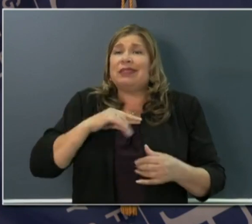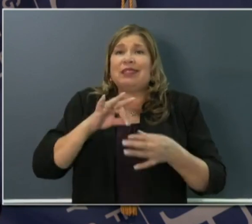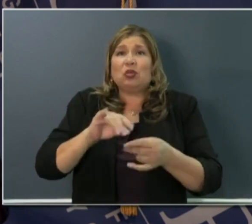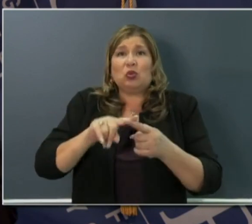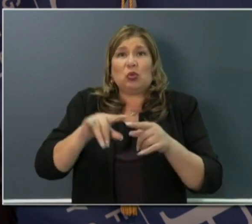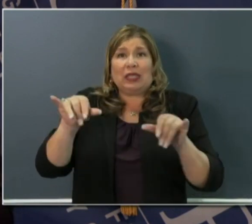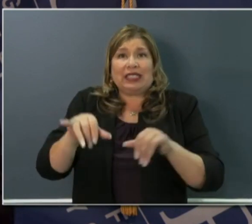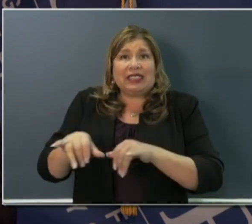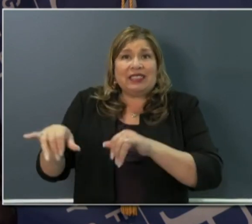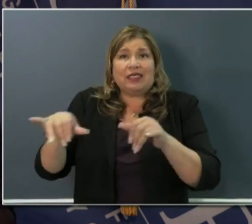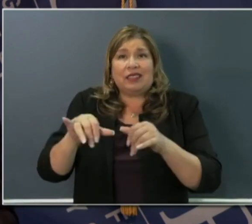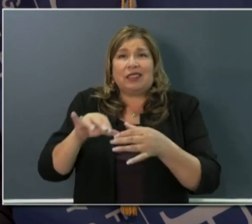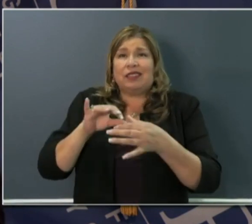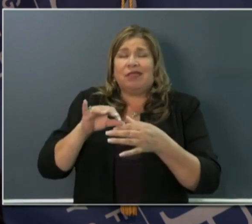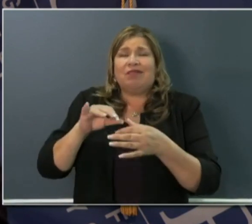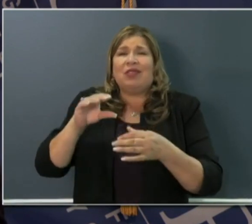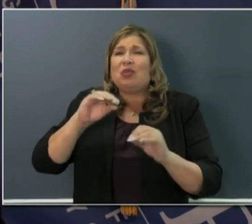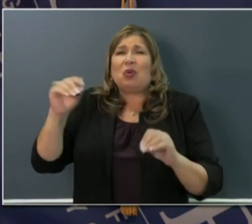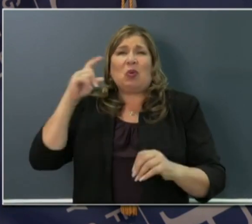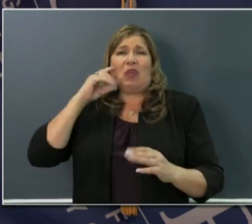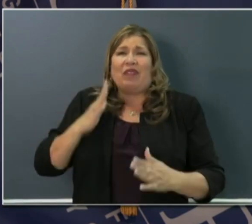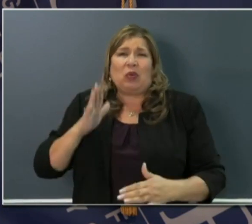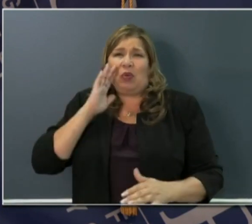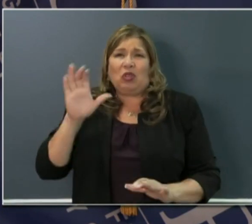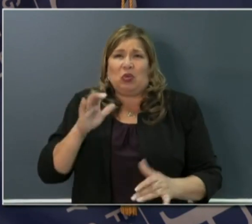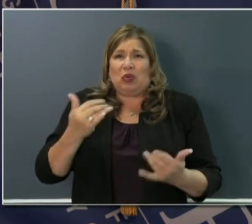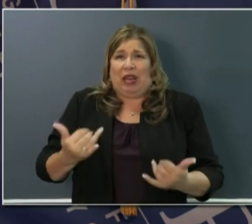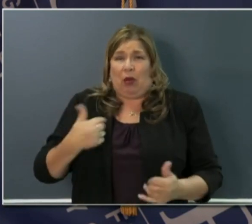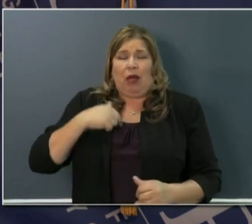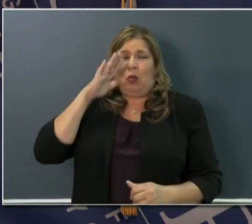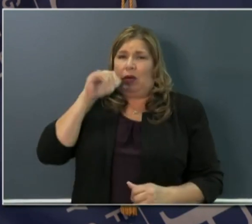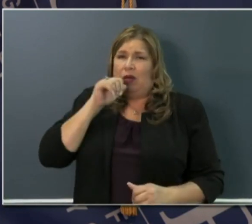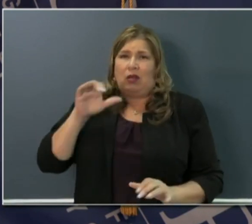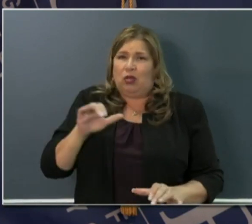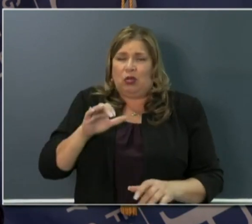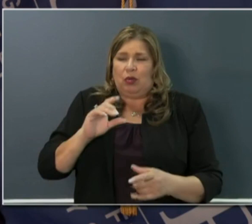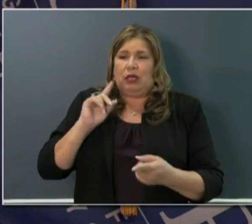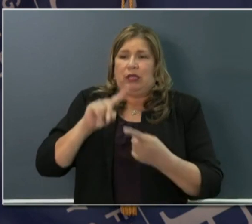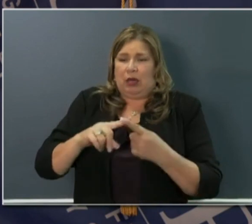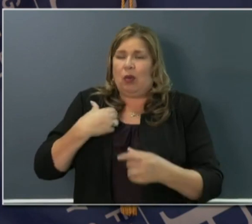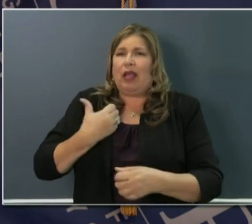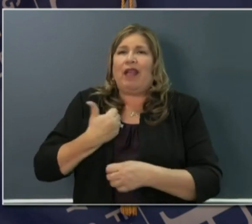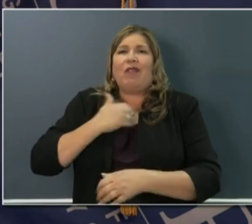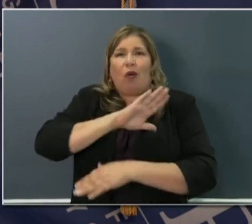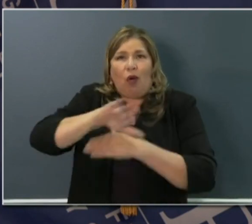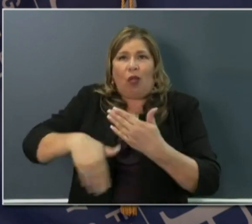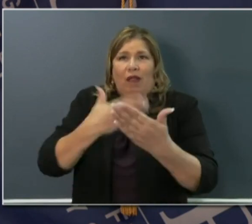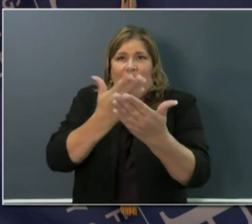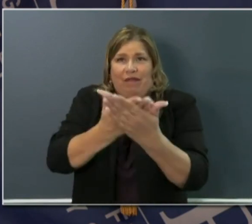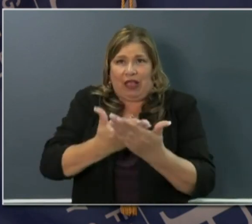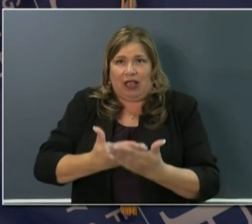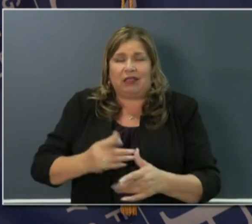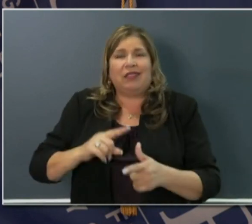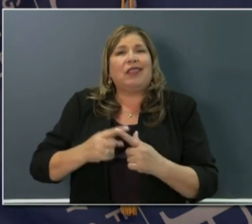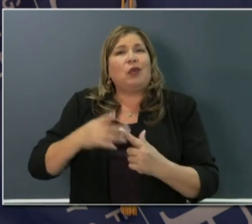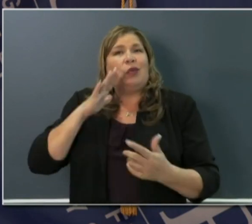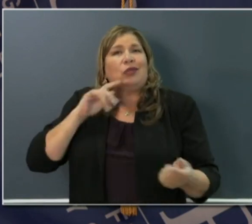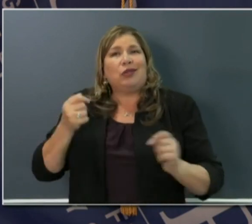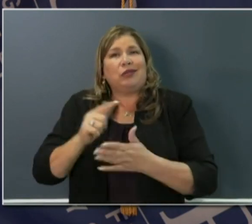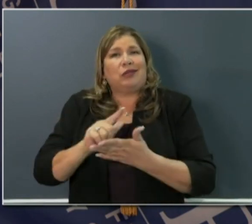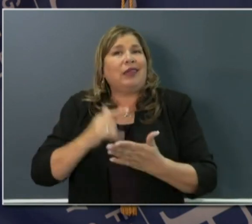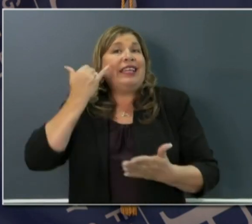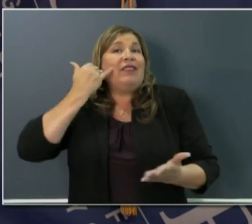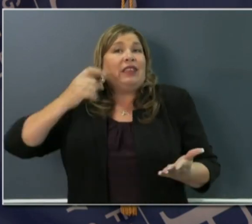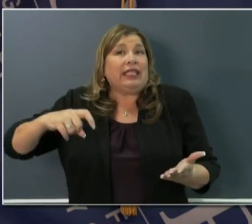governor, humbly I submit, should do, and I certainly won't until we get those facts. Ashley Zavala, Crom